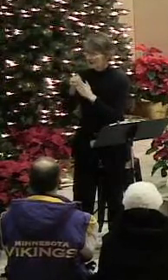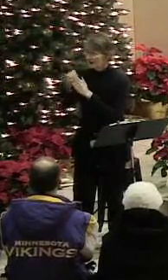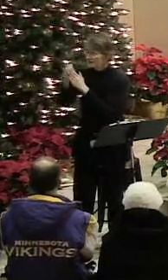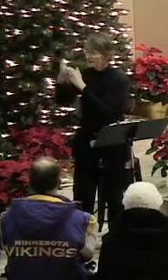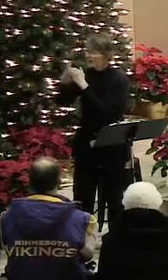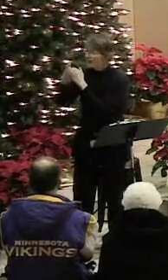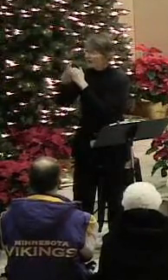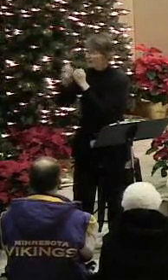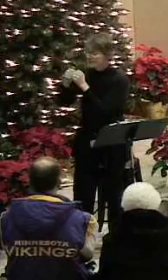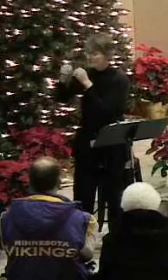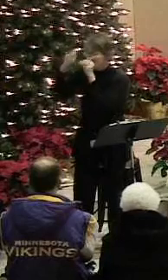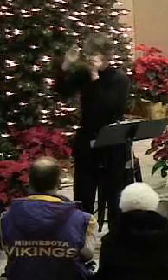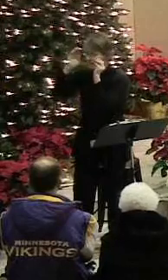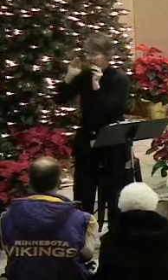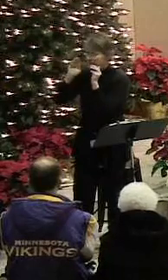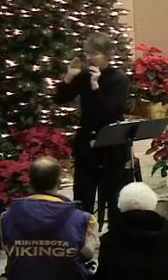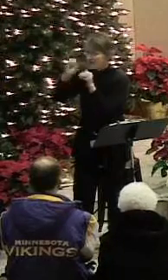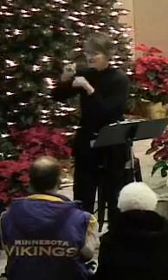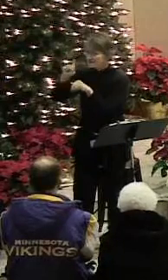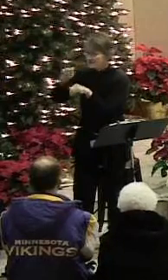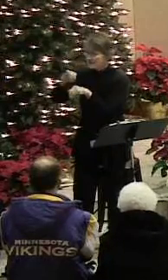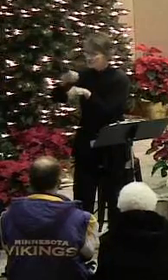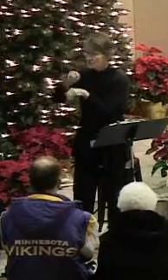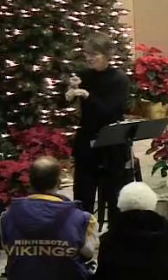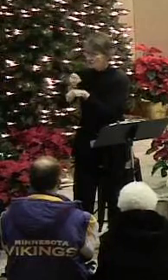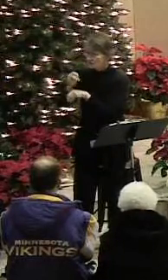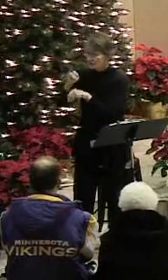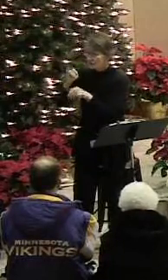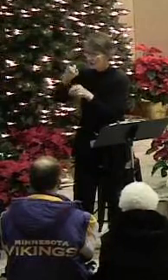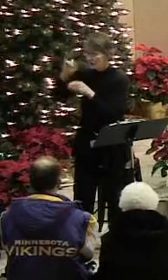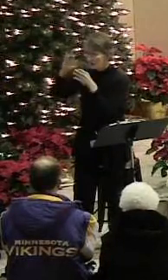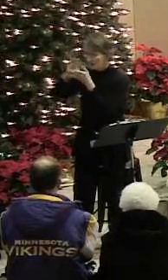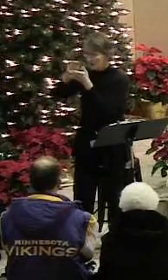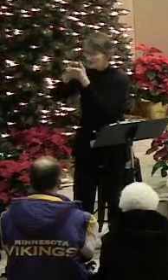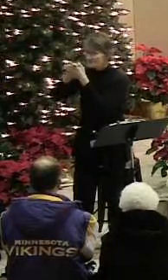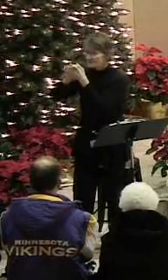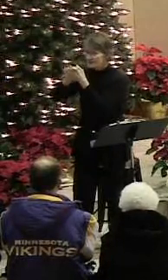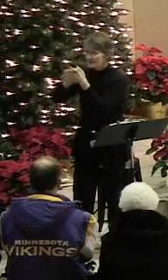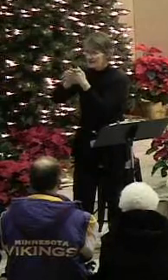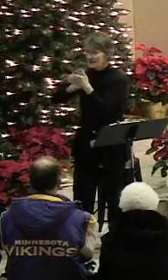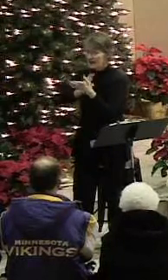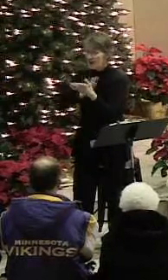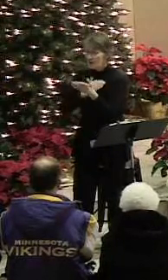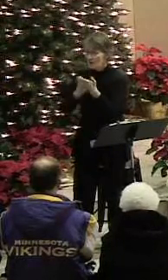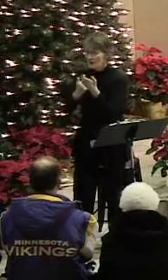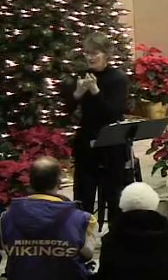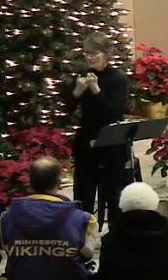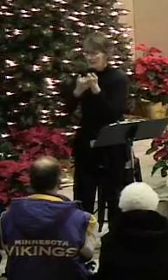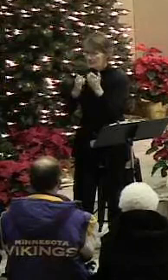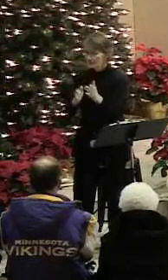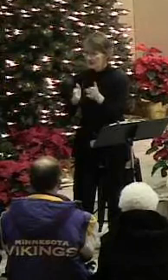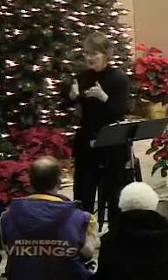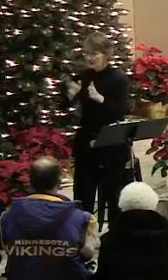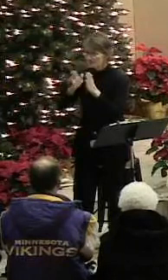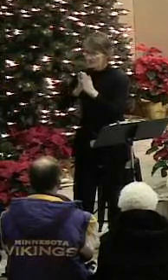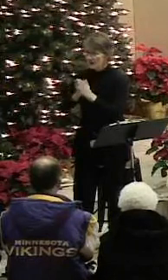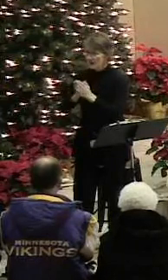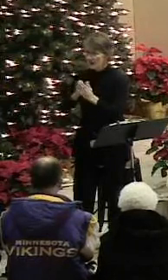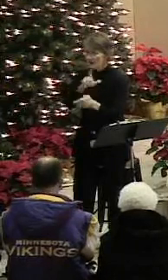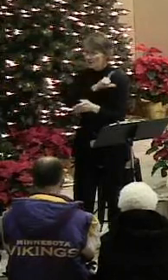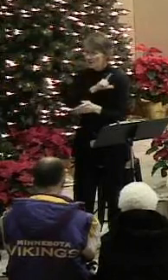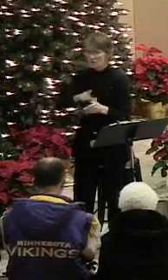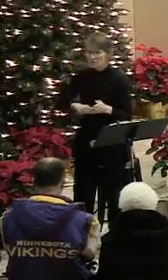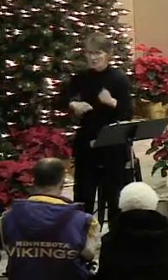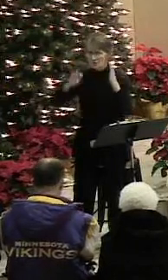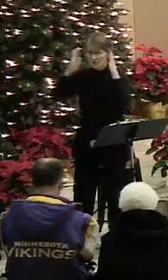of God, and Saint Joseph, her spouse and our patron. Let us pray to the Lord.